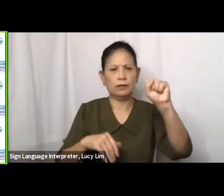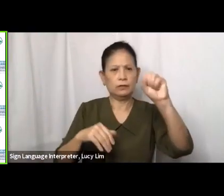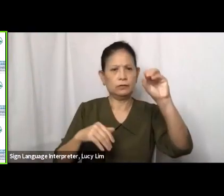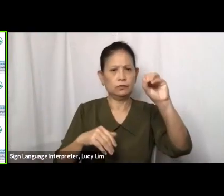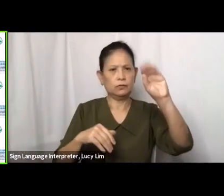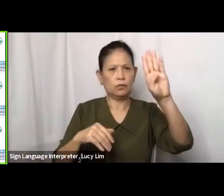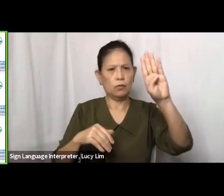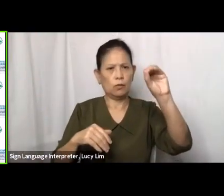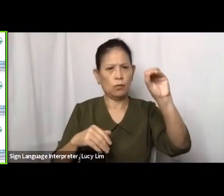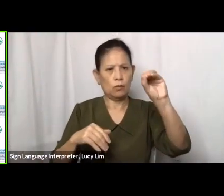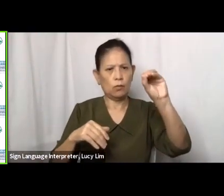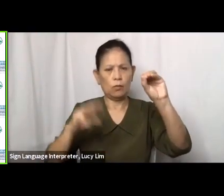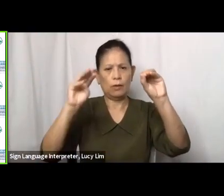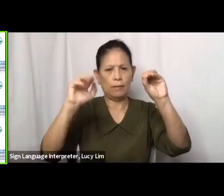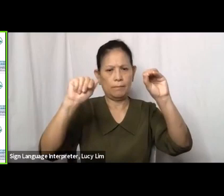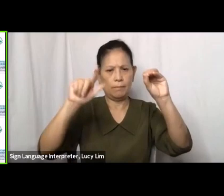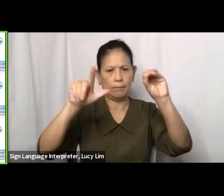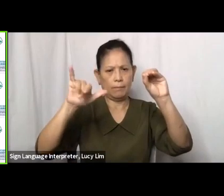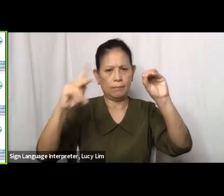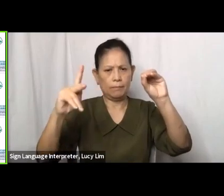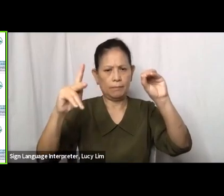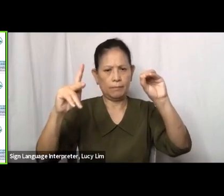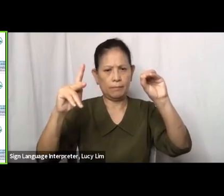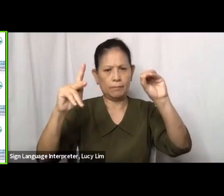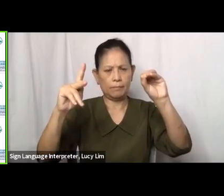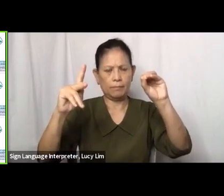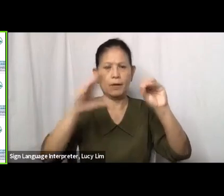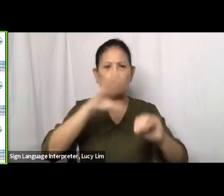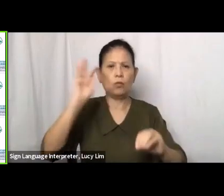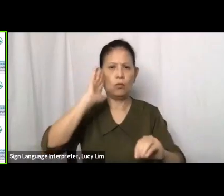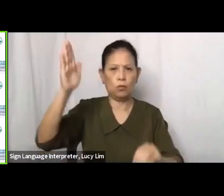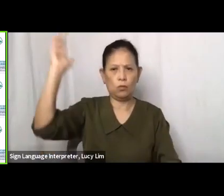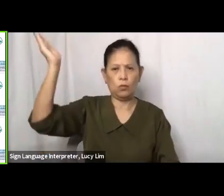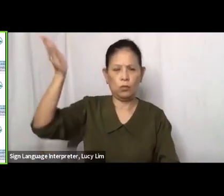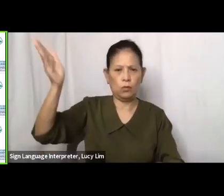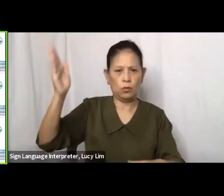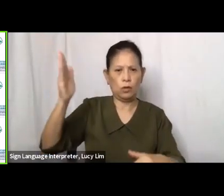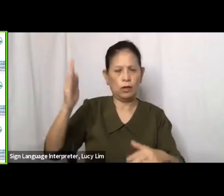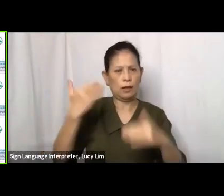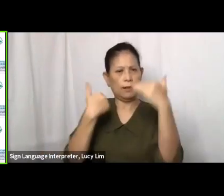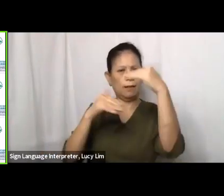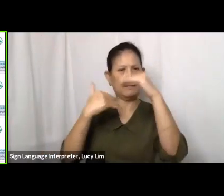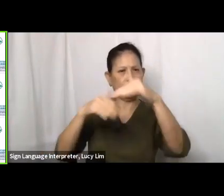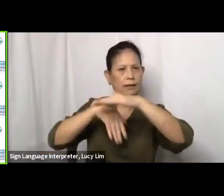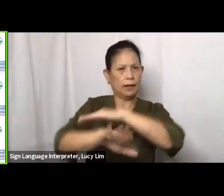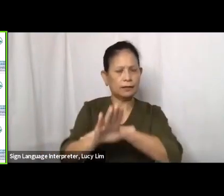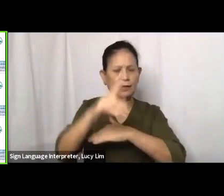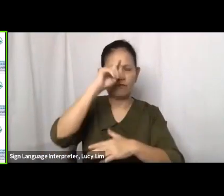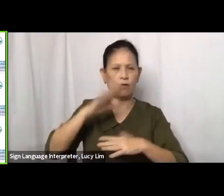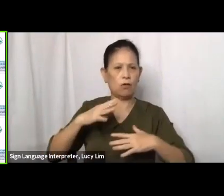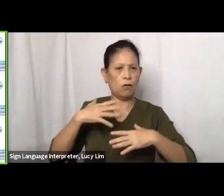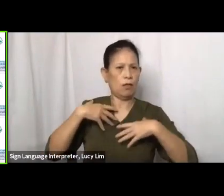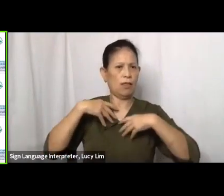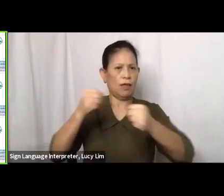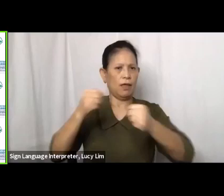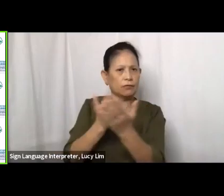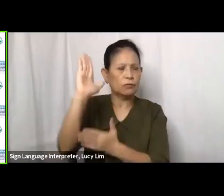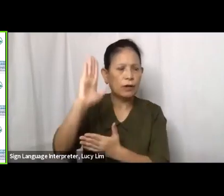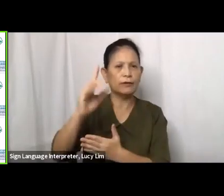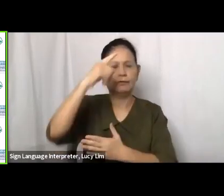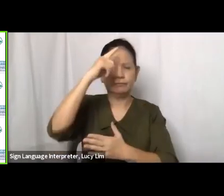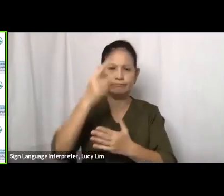Malik. Sobo Malik will present limited access to health right resulting in